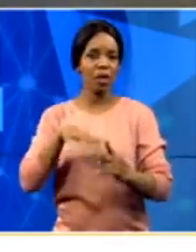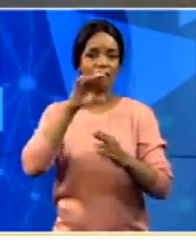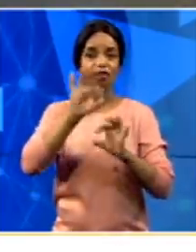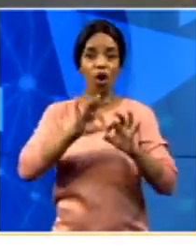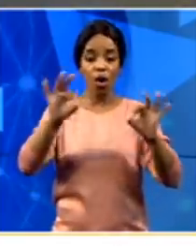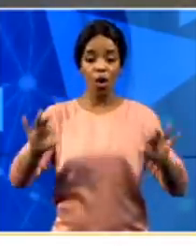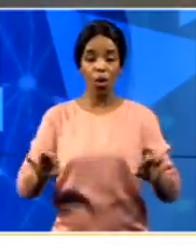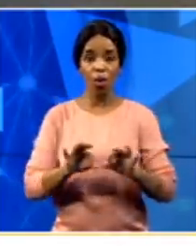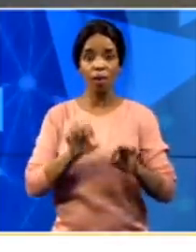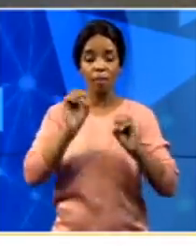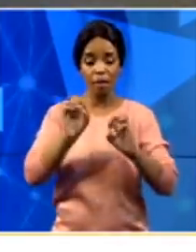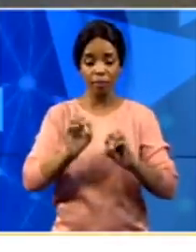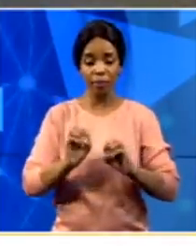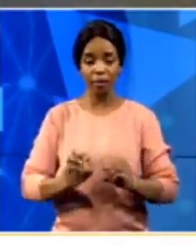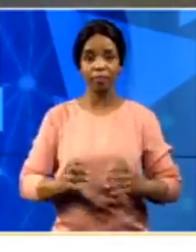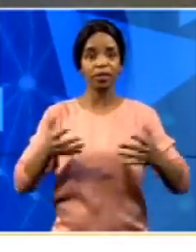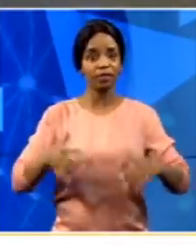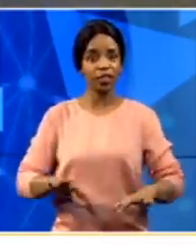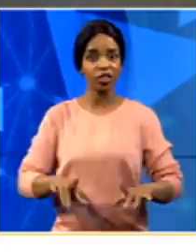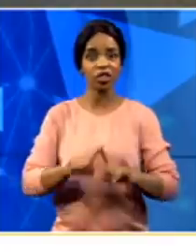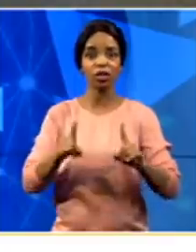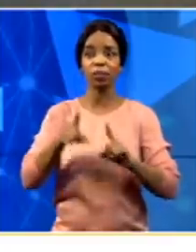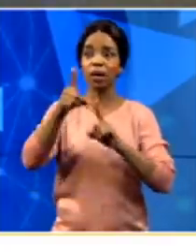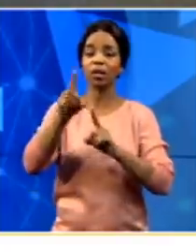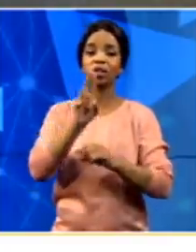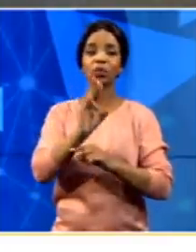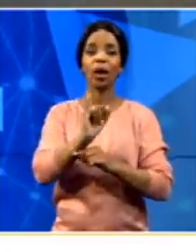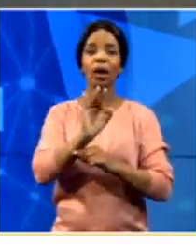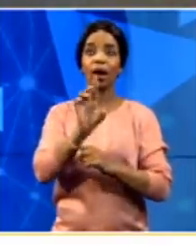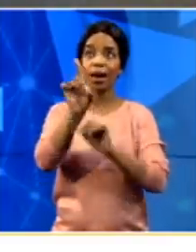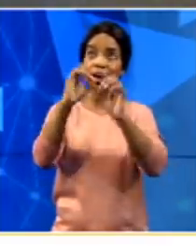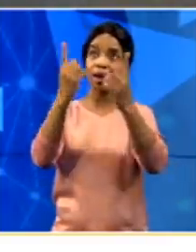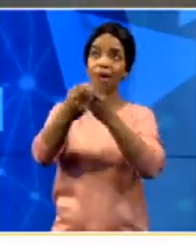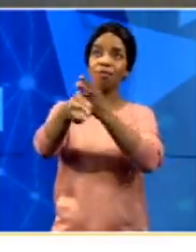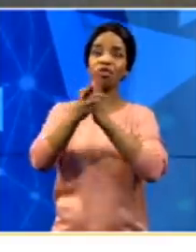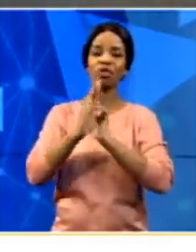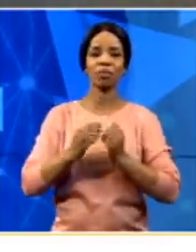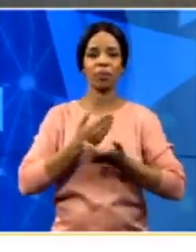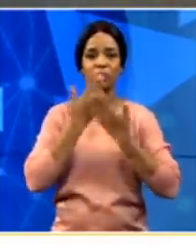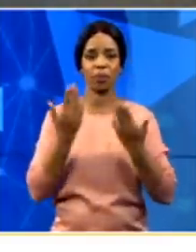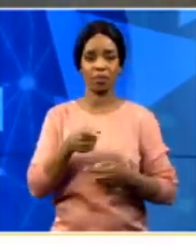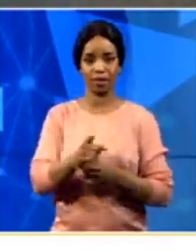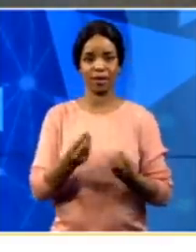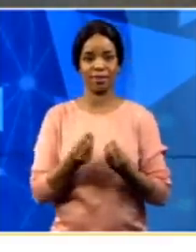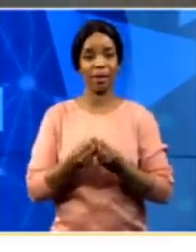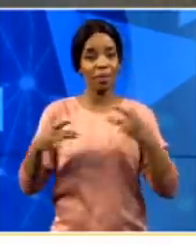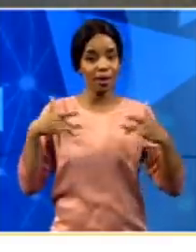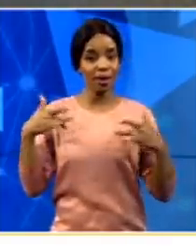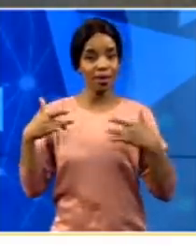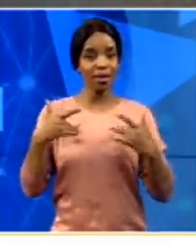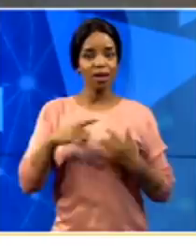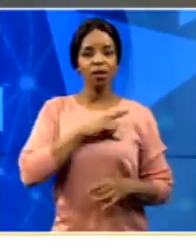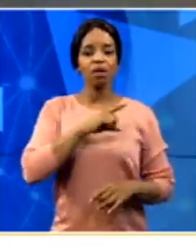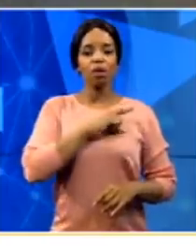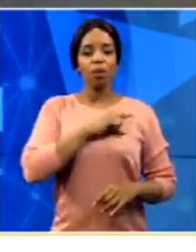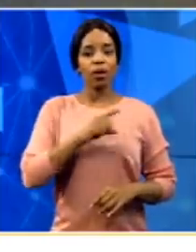had absolutely no response. Again, Teboho, this is something that people are very, very worried about. You are their port of